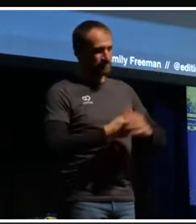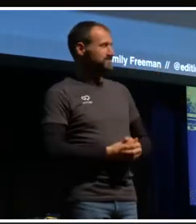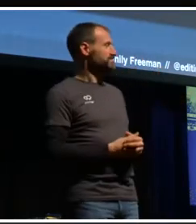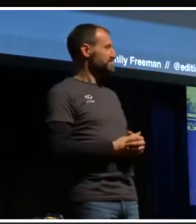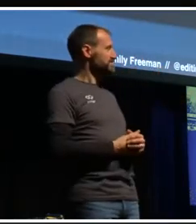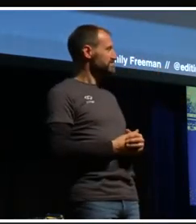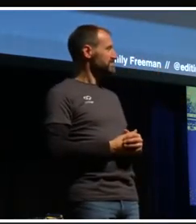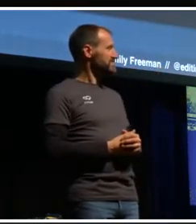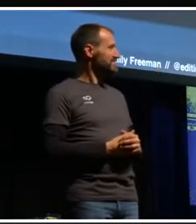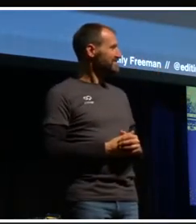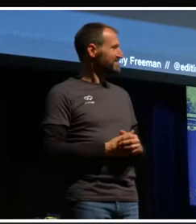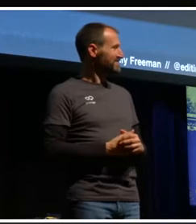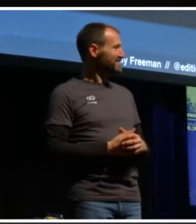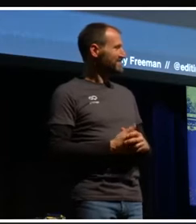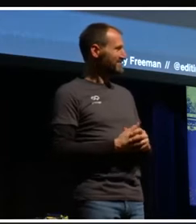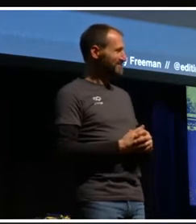All right.